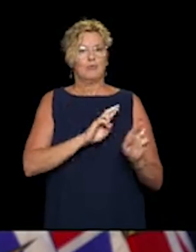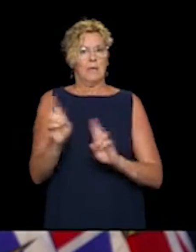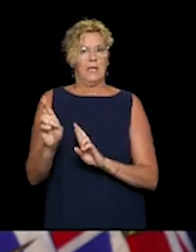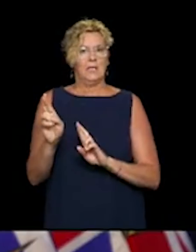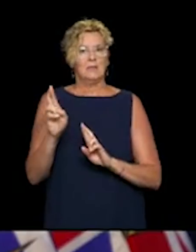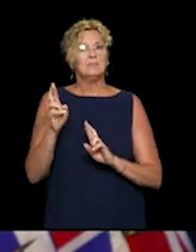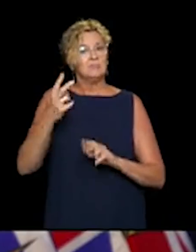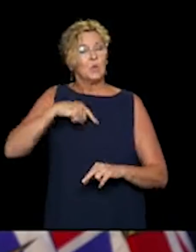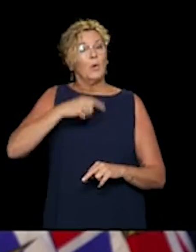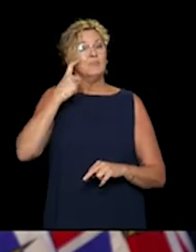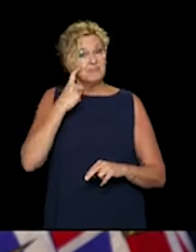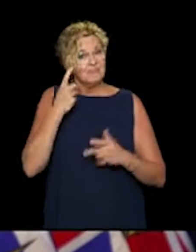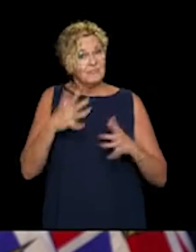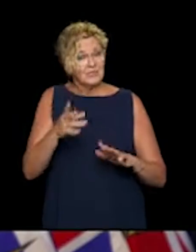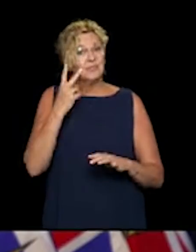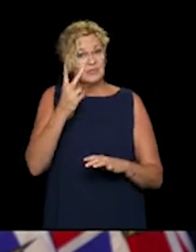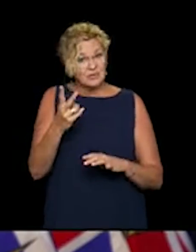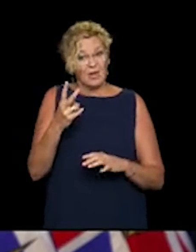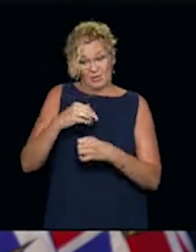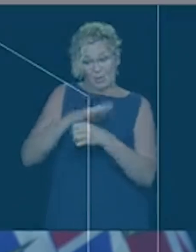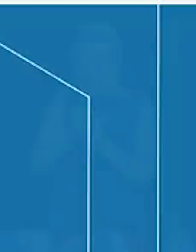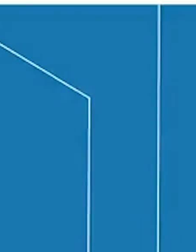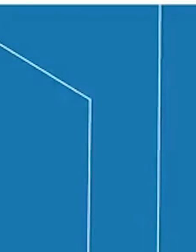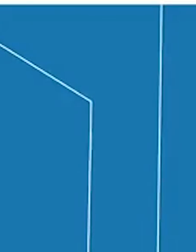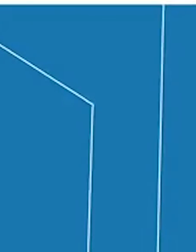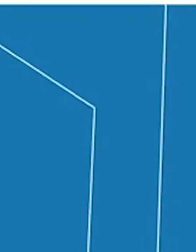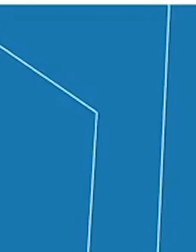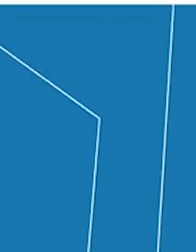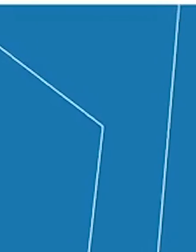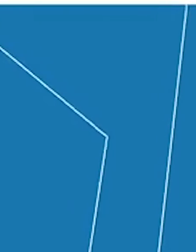the challenges that this virus, COVID-19, has